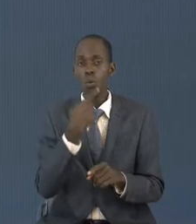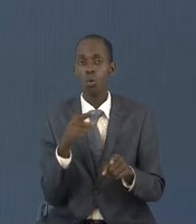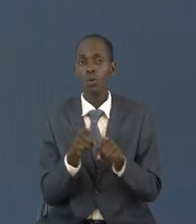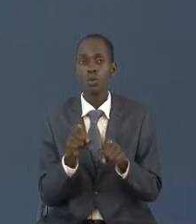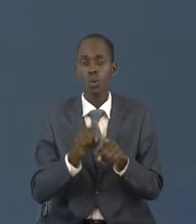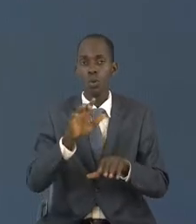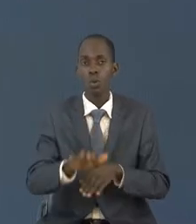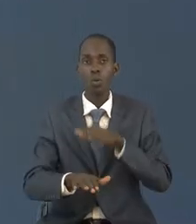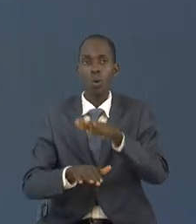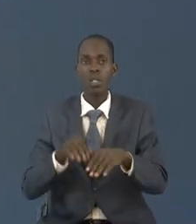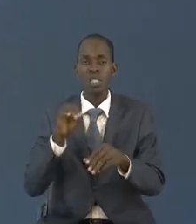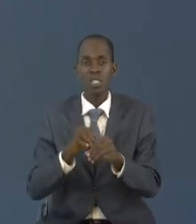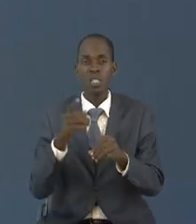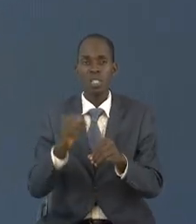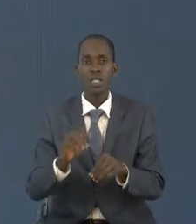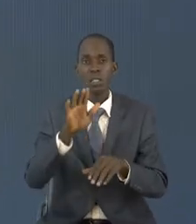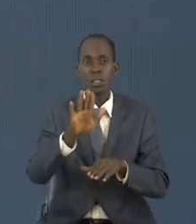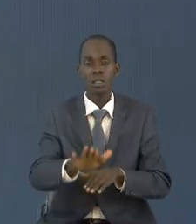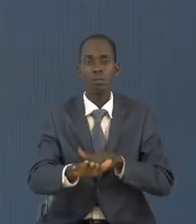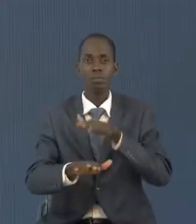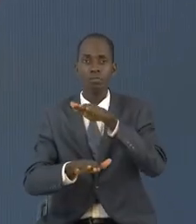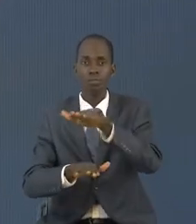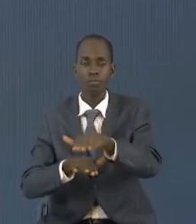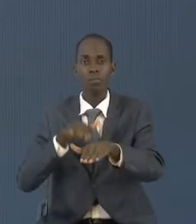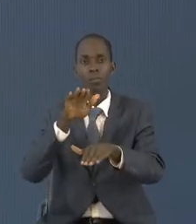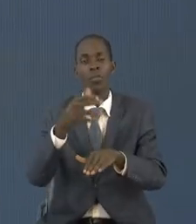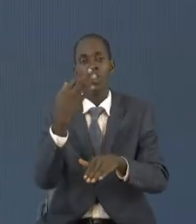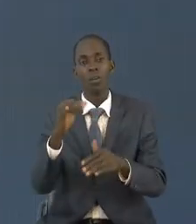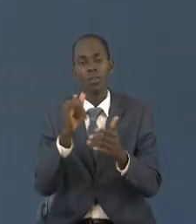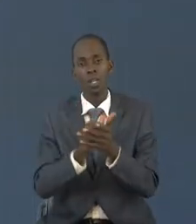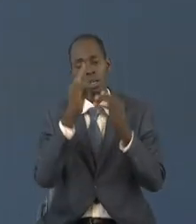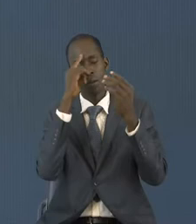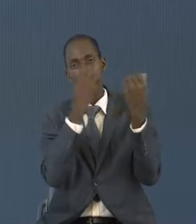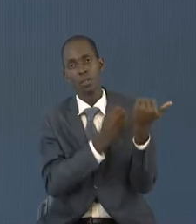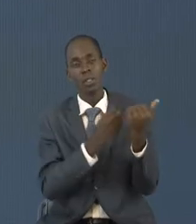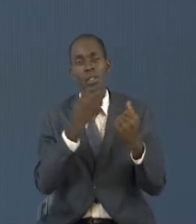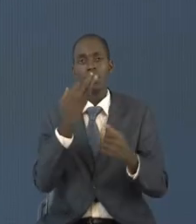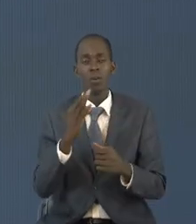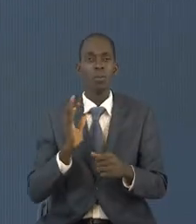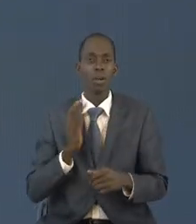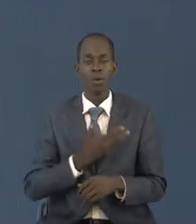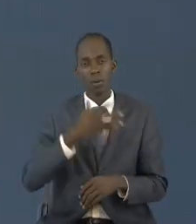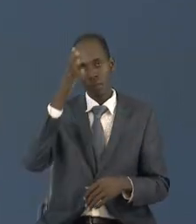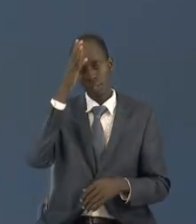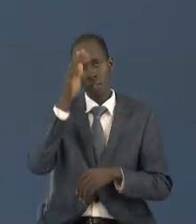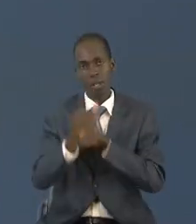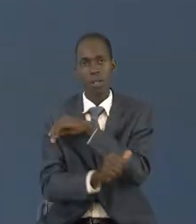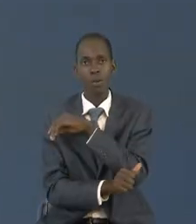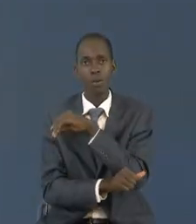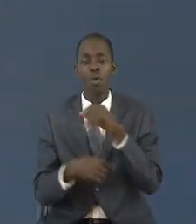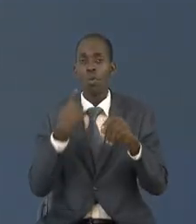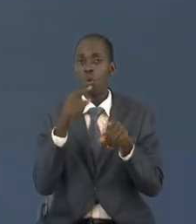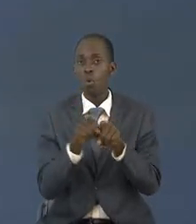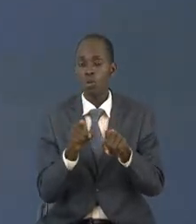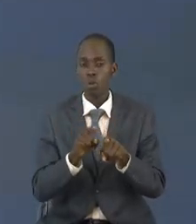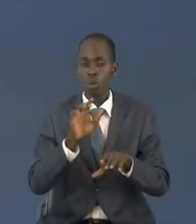in the steps of that faith of our father Abraham. Who also walk in